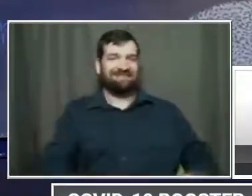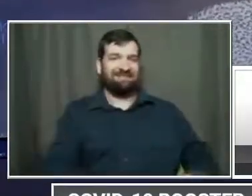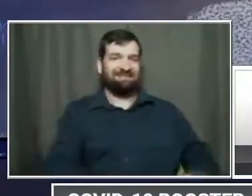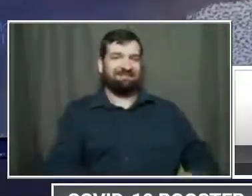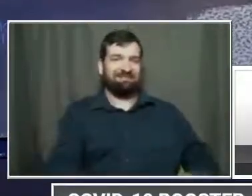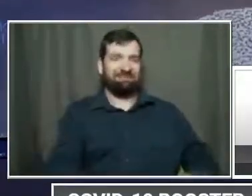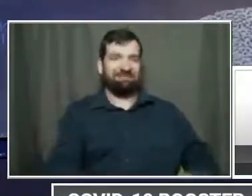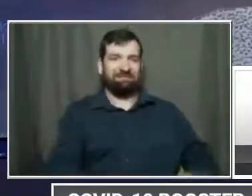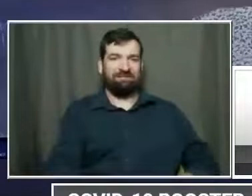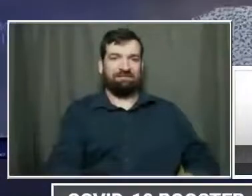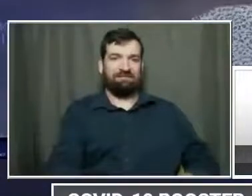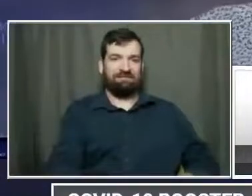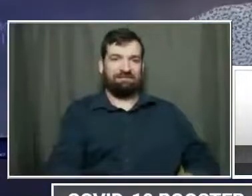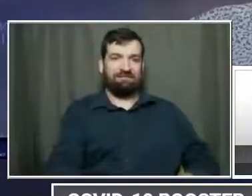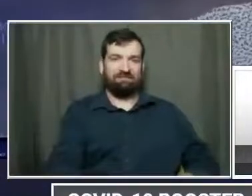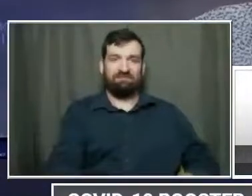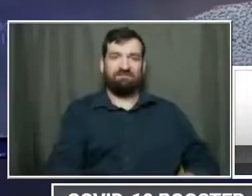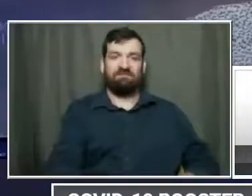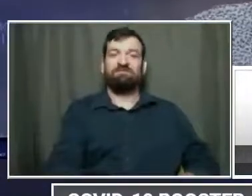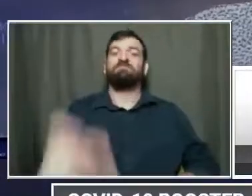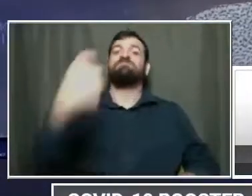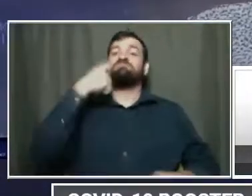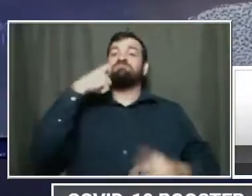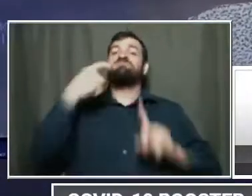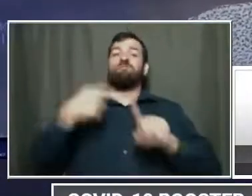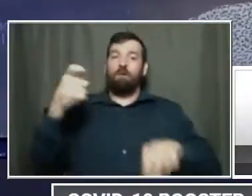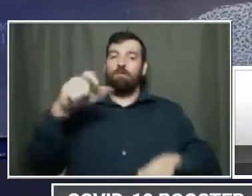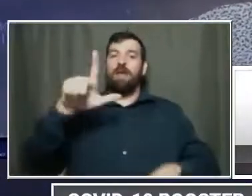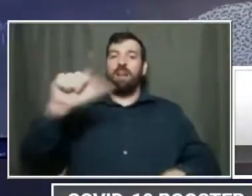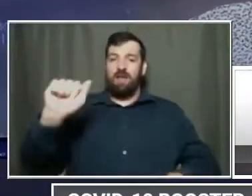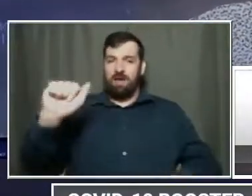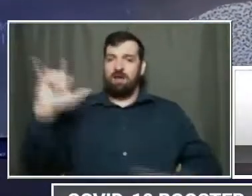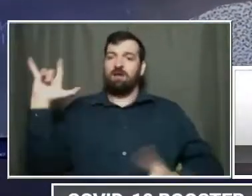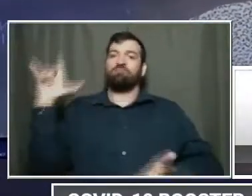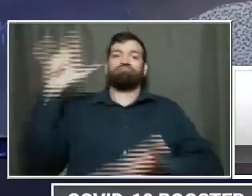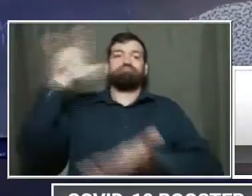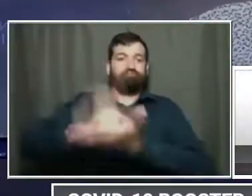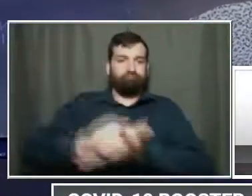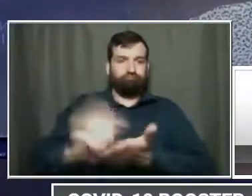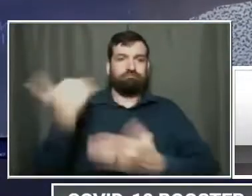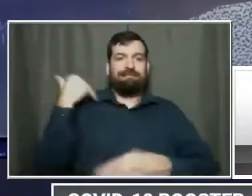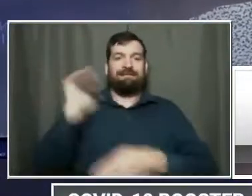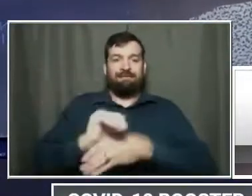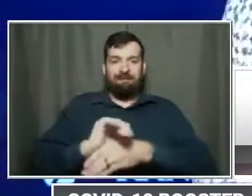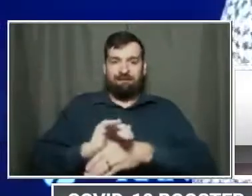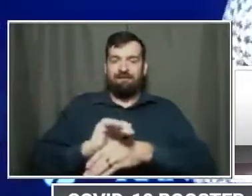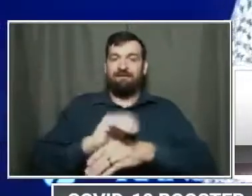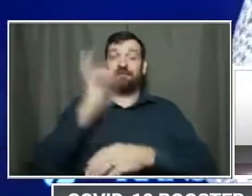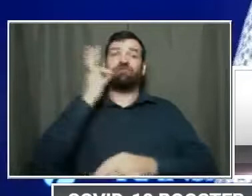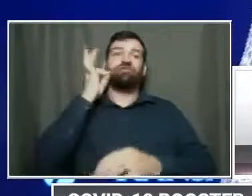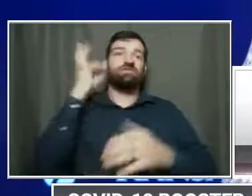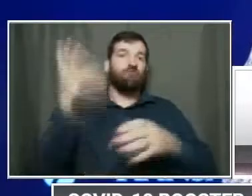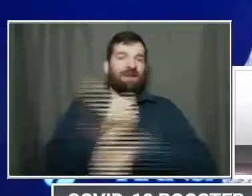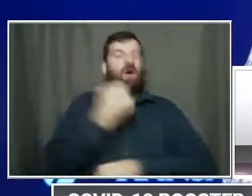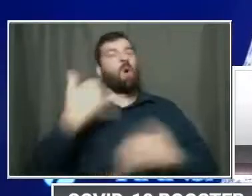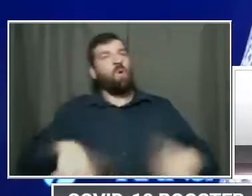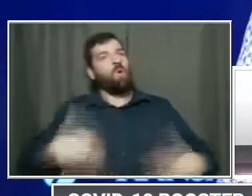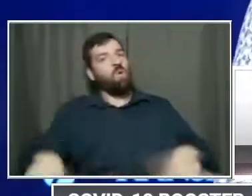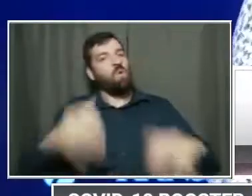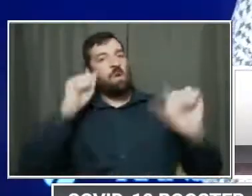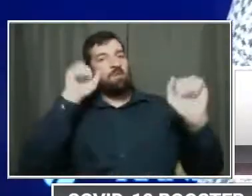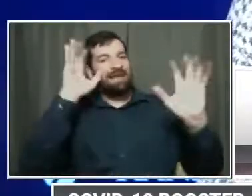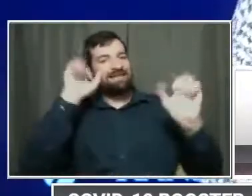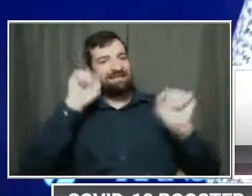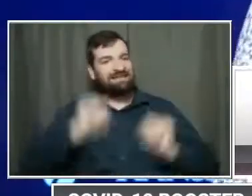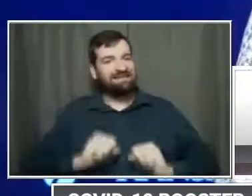So you're passing through town. You just came from LA. Came from LA. Landed last night and got the Landed news of the last big Chiefs win. How was that? That was amazing. On the plane? Yes. Good,